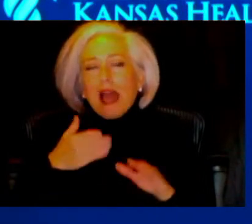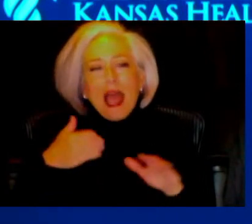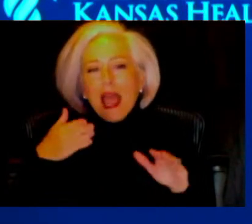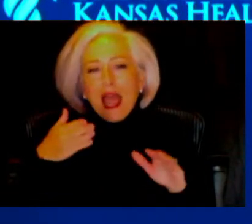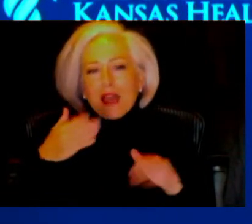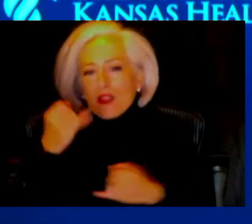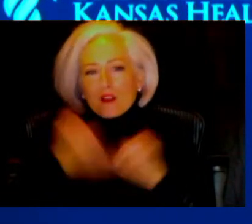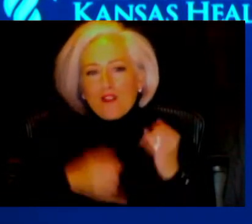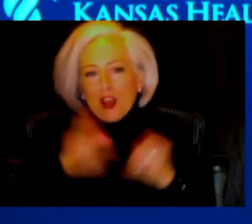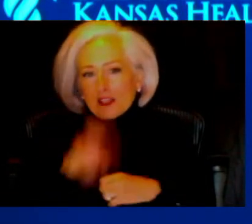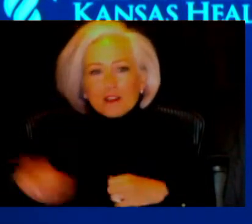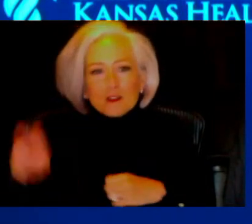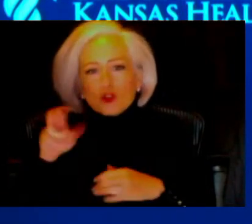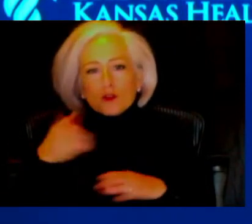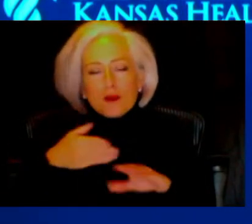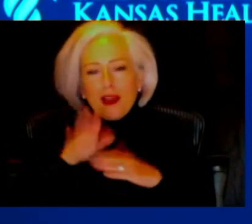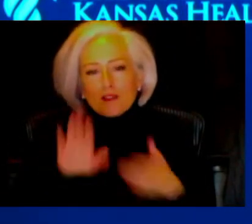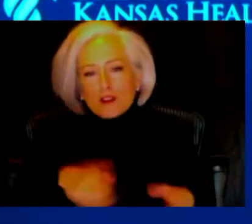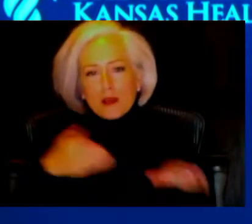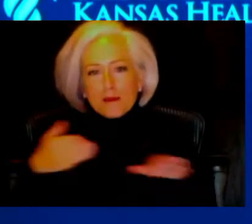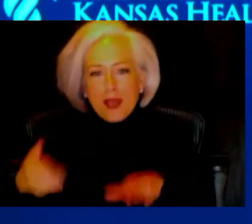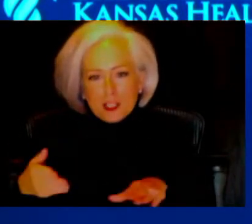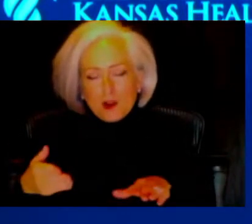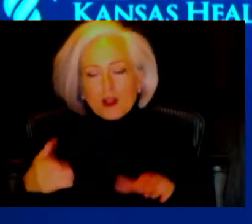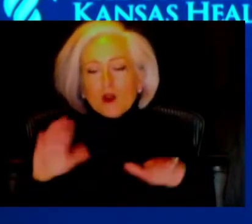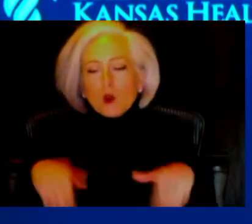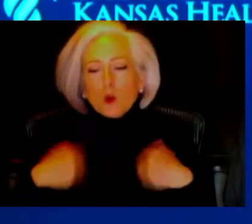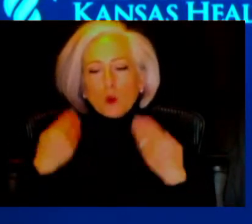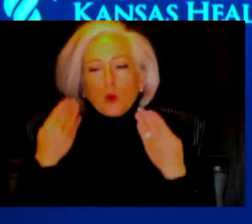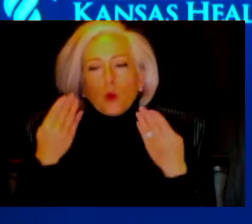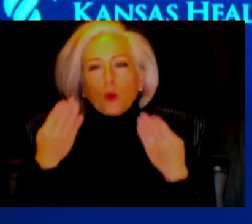gone, we give them a dignified